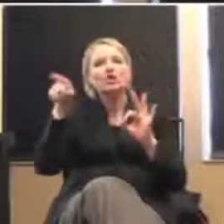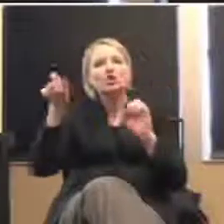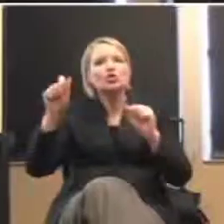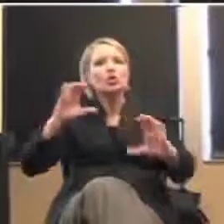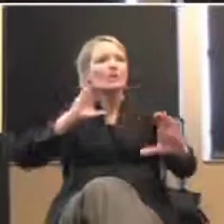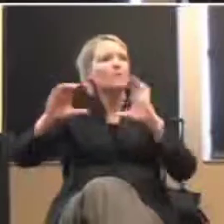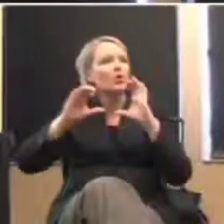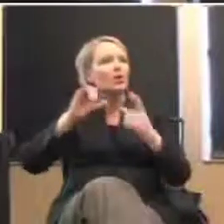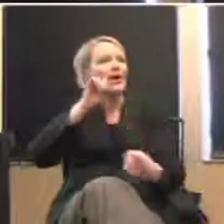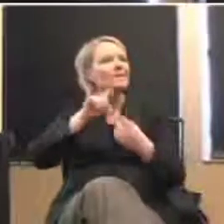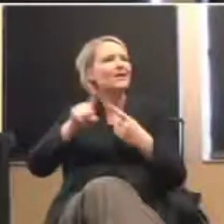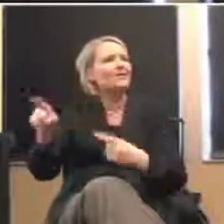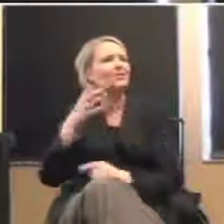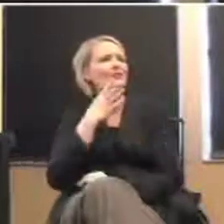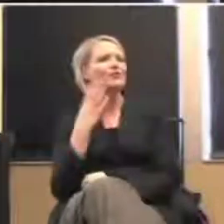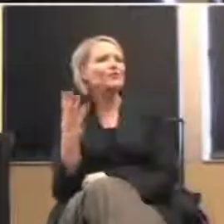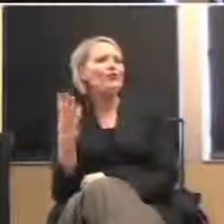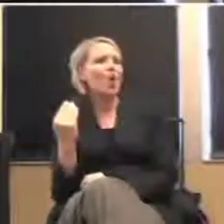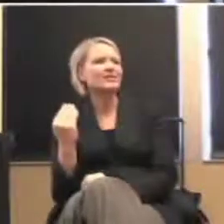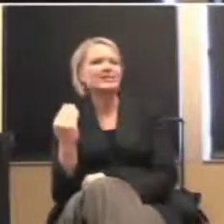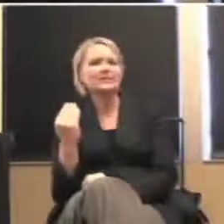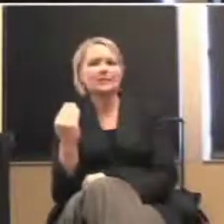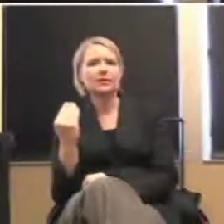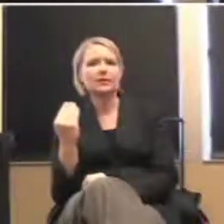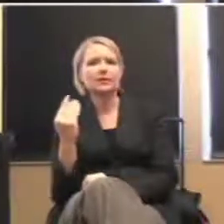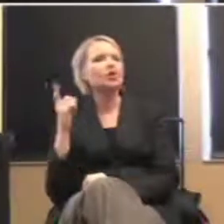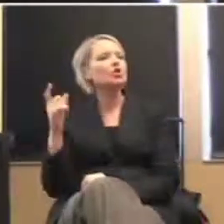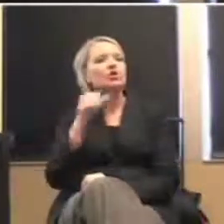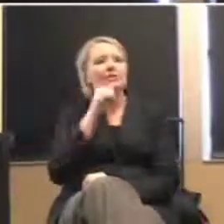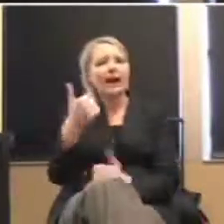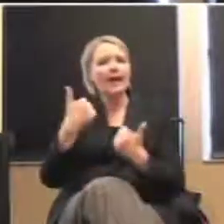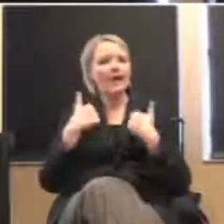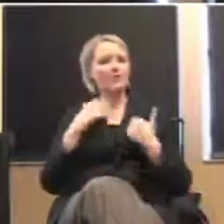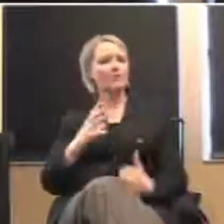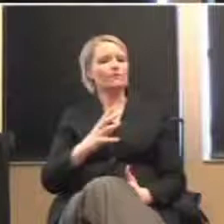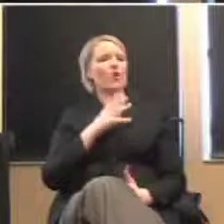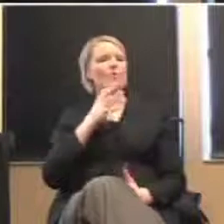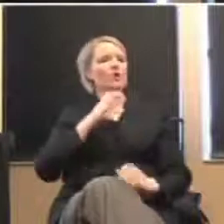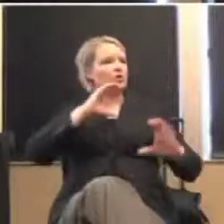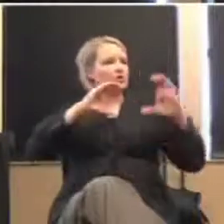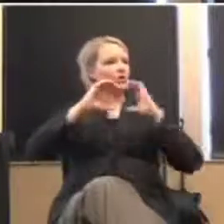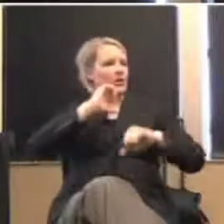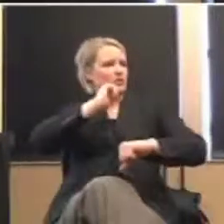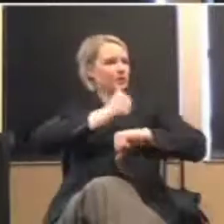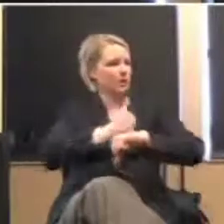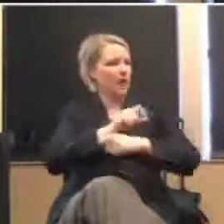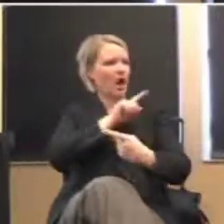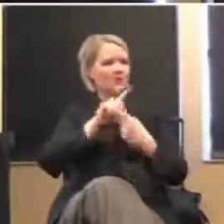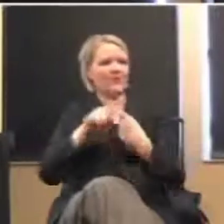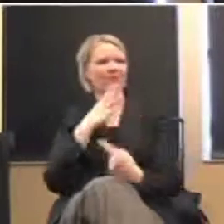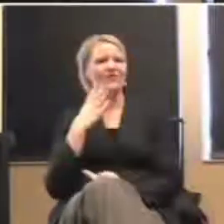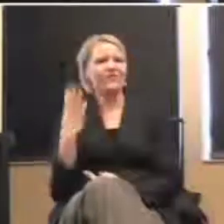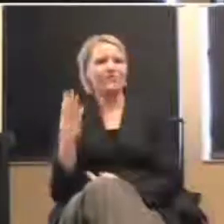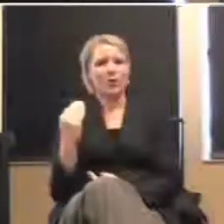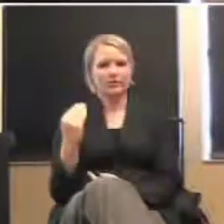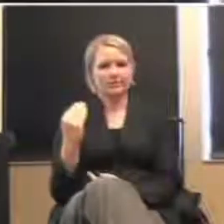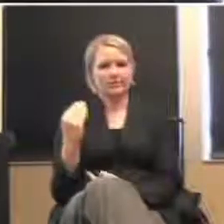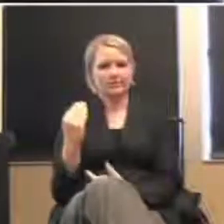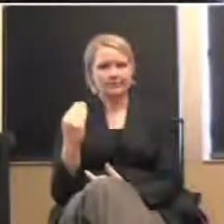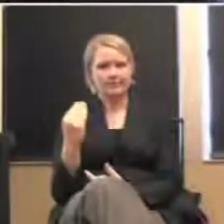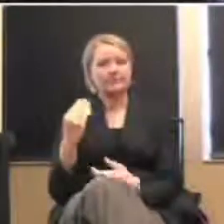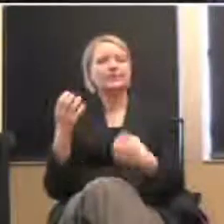communicate until she was 14 years old. She didn't have a formal communication in place until then, system in place until